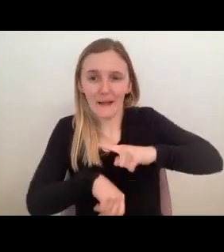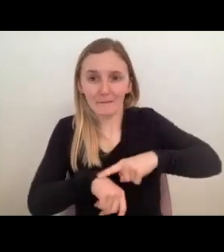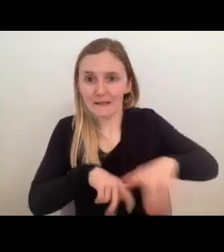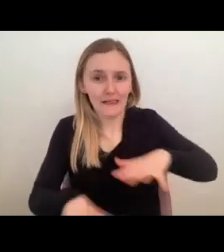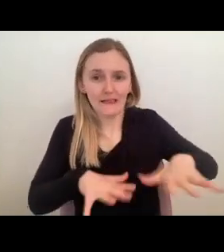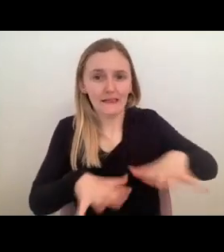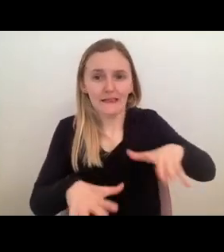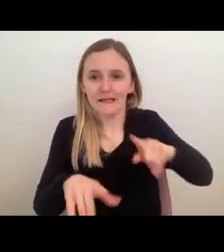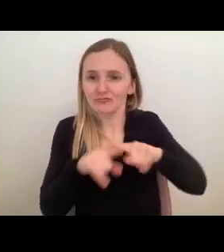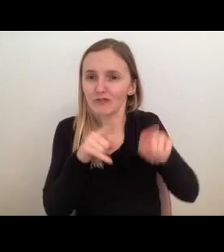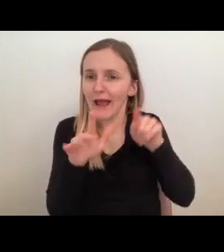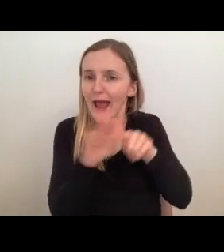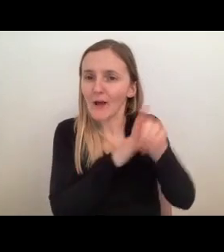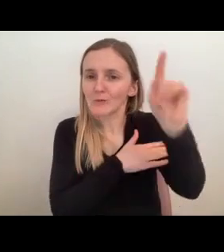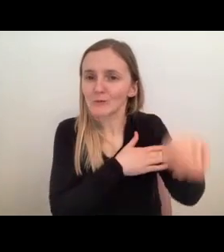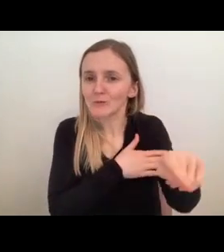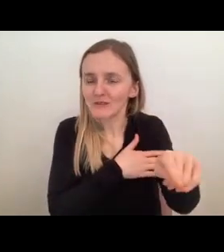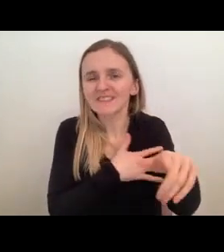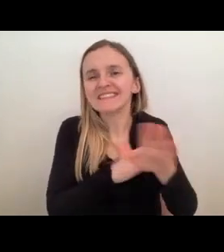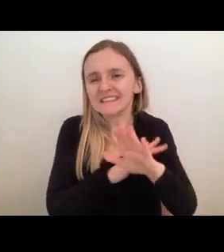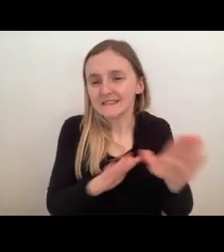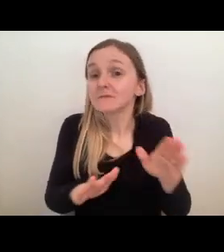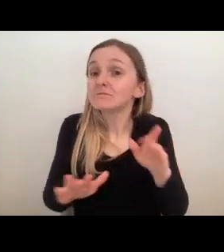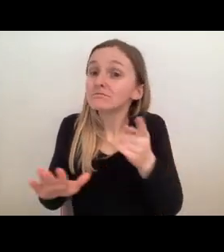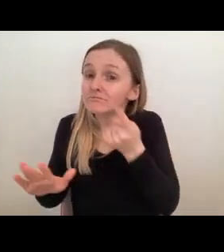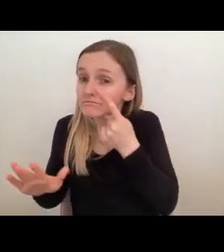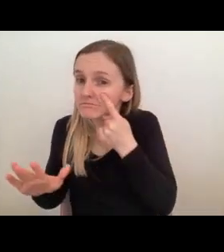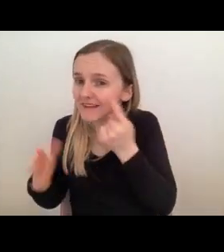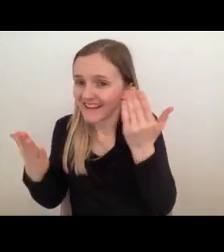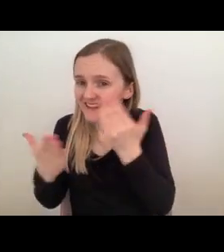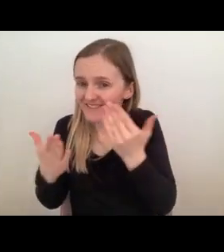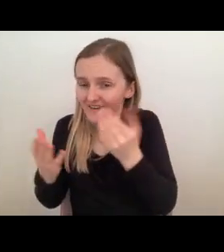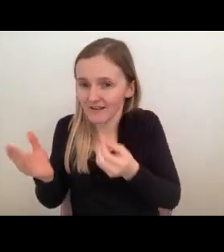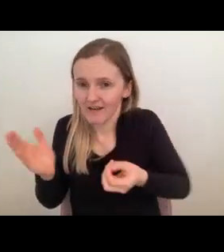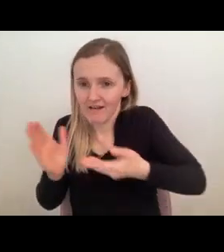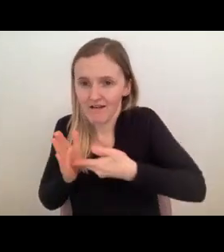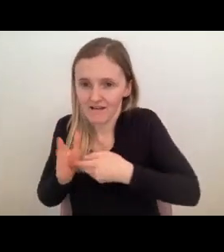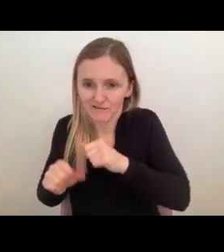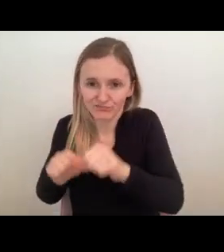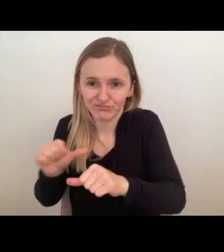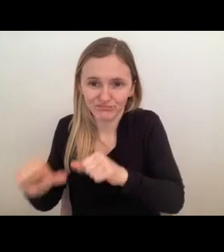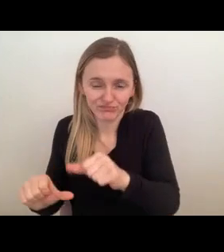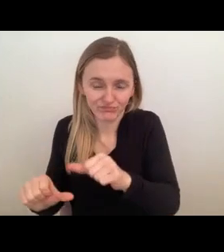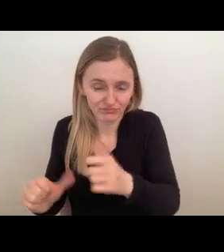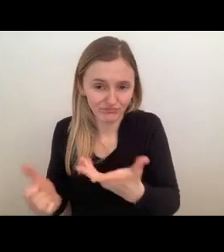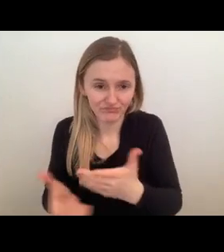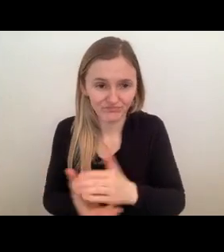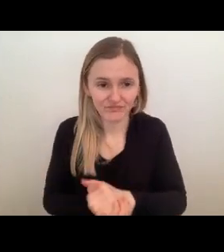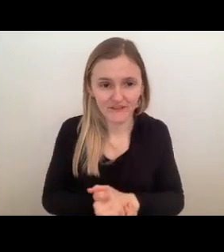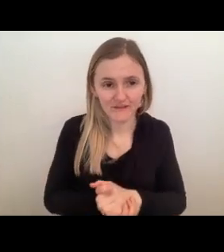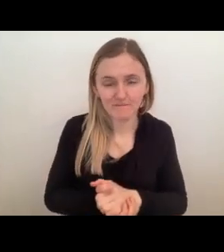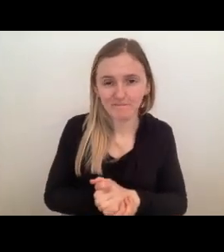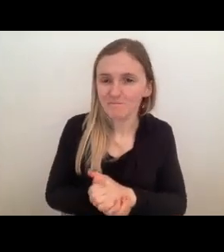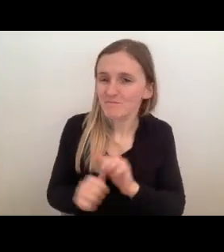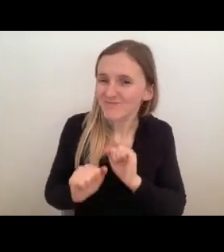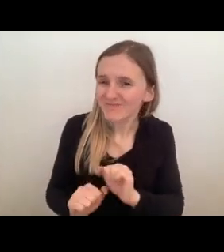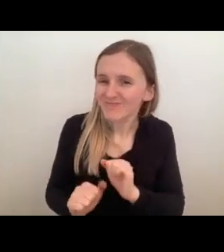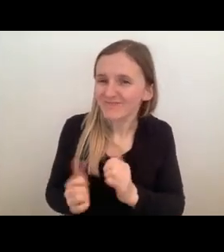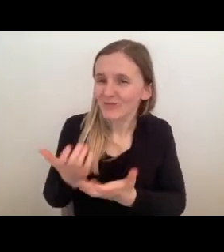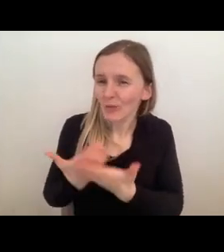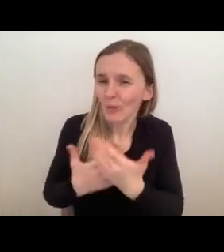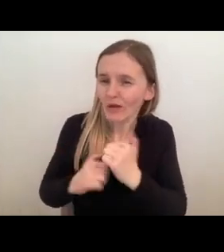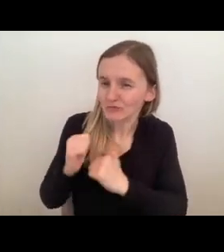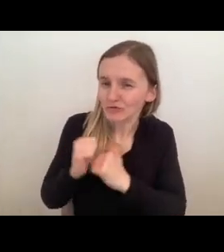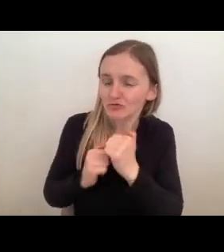out the door to do that school run. You can build it in as part and parcel of the structure of that